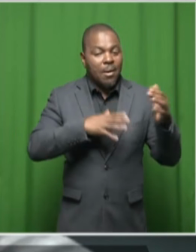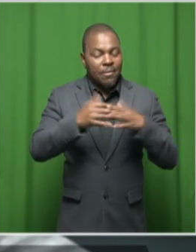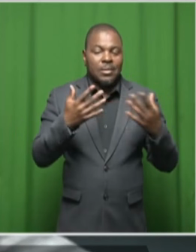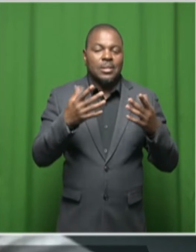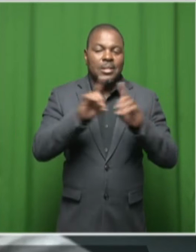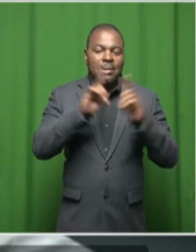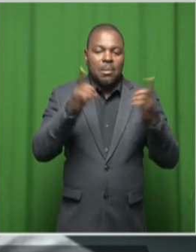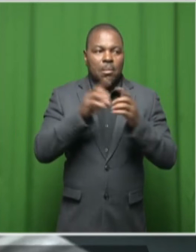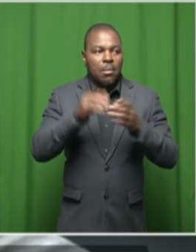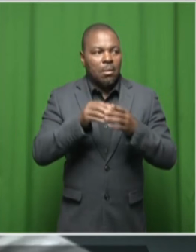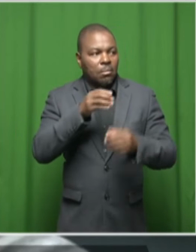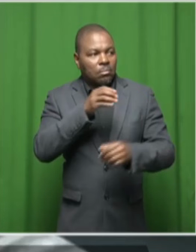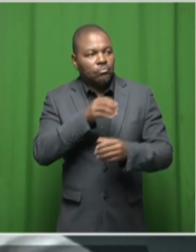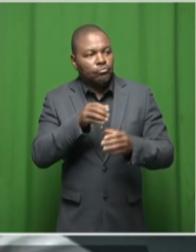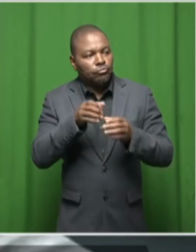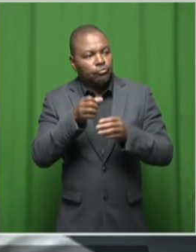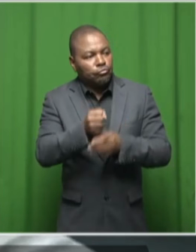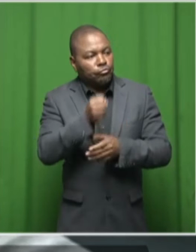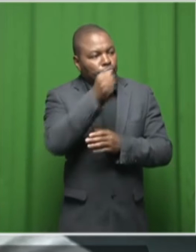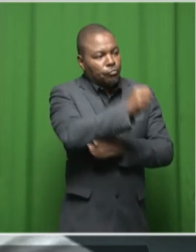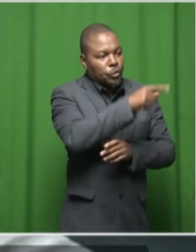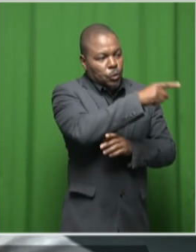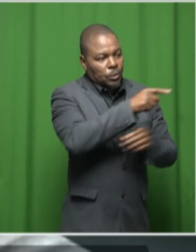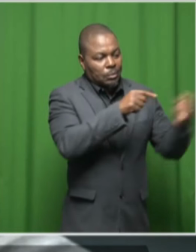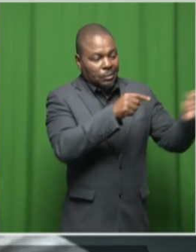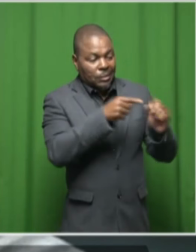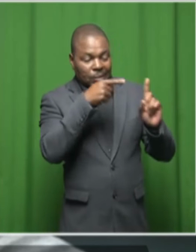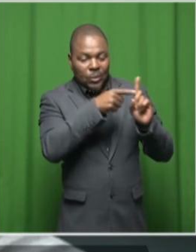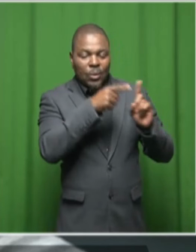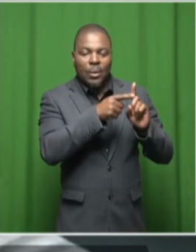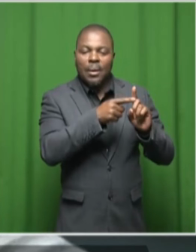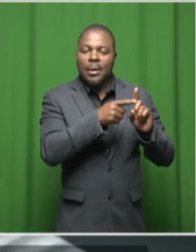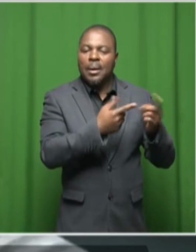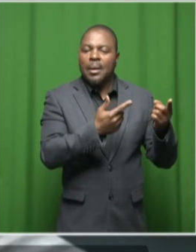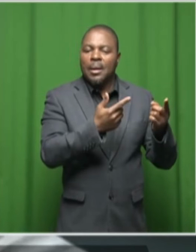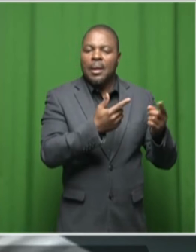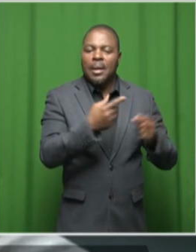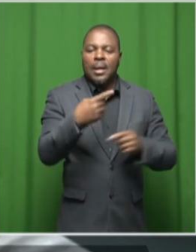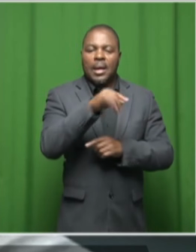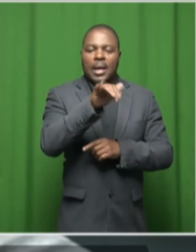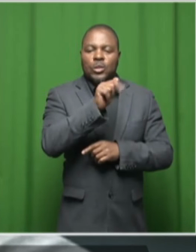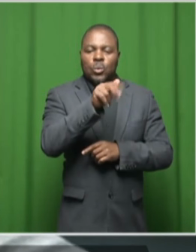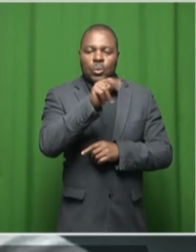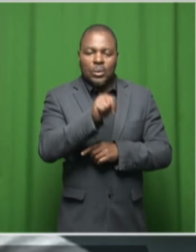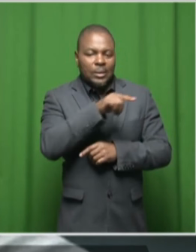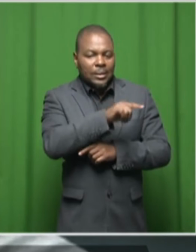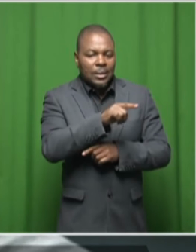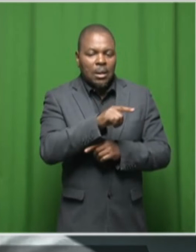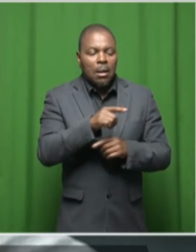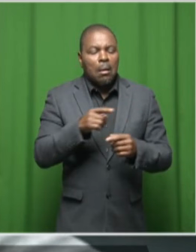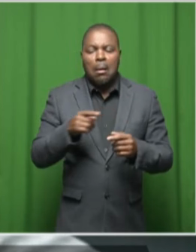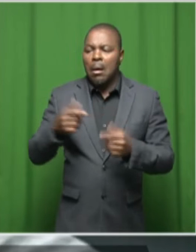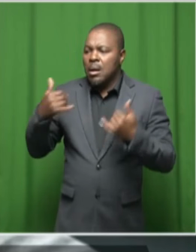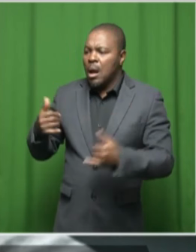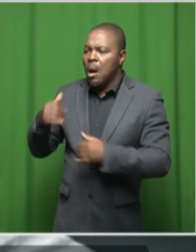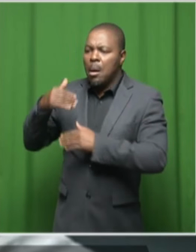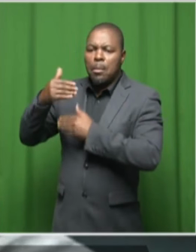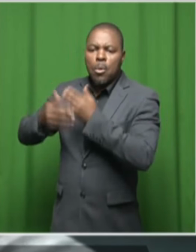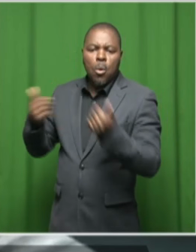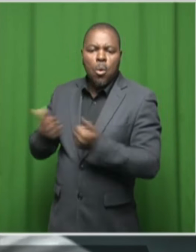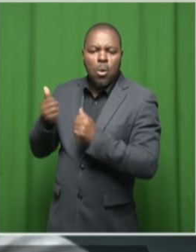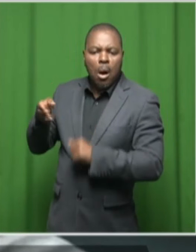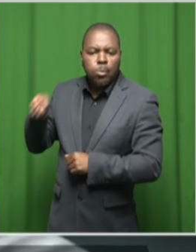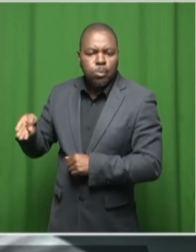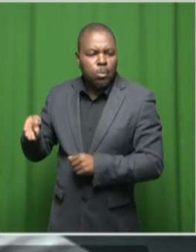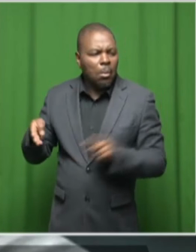Gayton McKenzie, what happens to the administrative processes? What happens to the legal processes that have already taken place for this